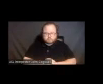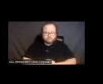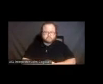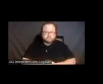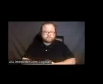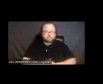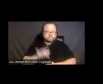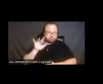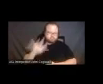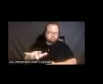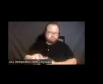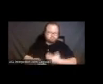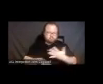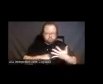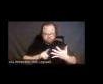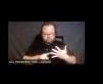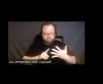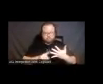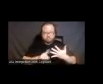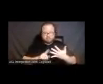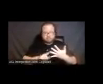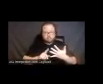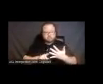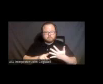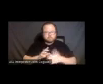Go ahead and move on to the next slide.